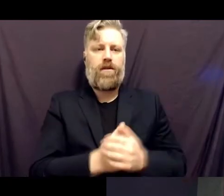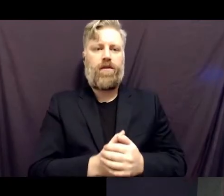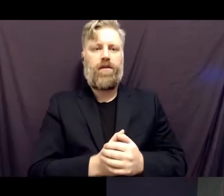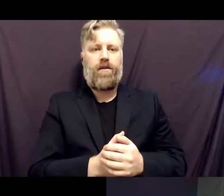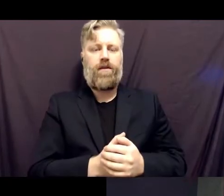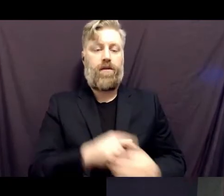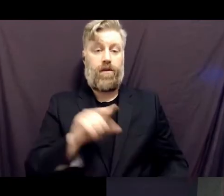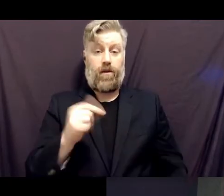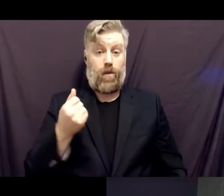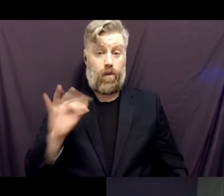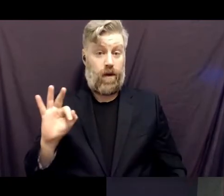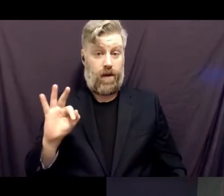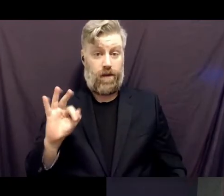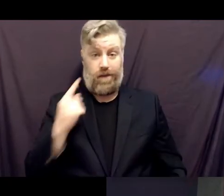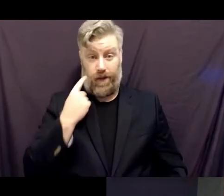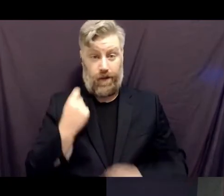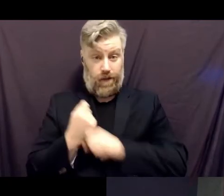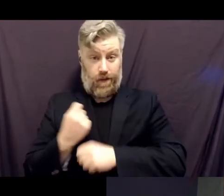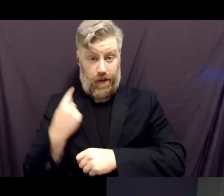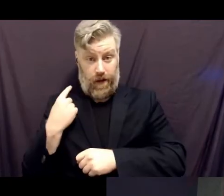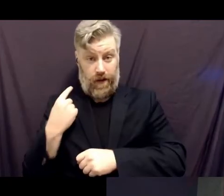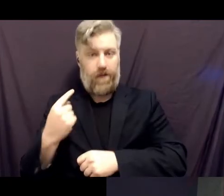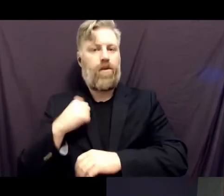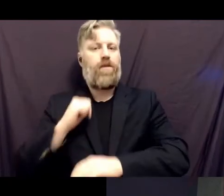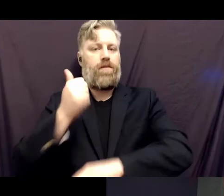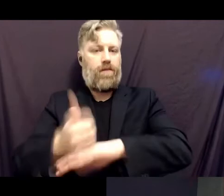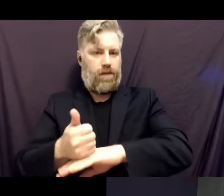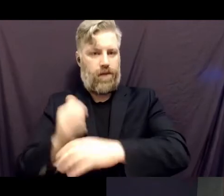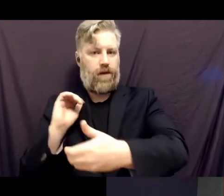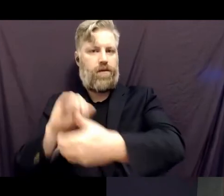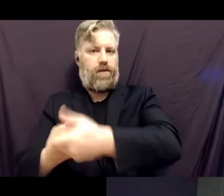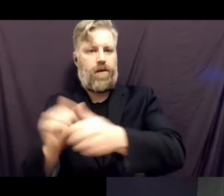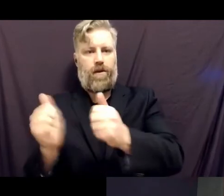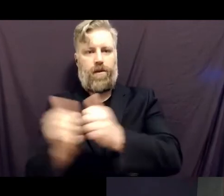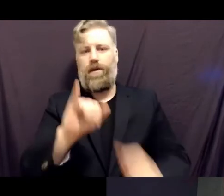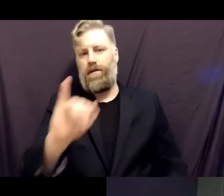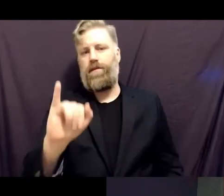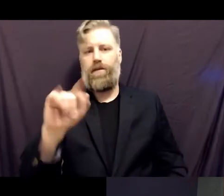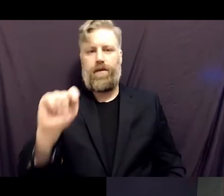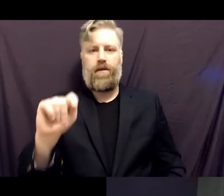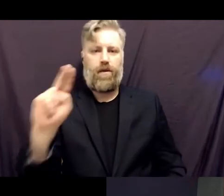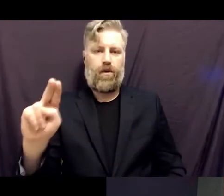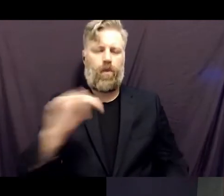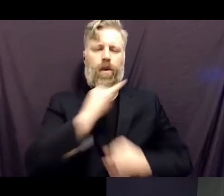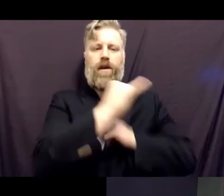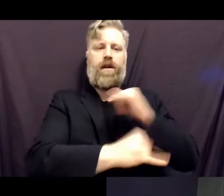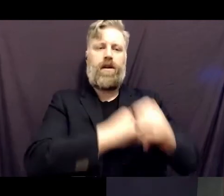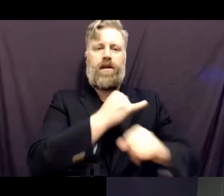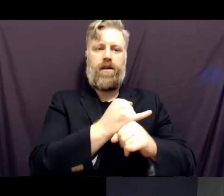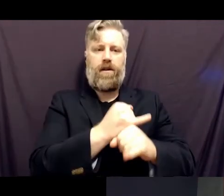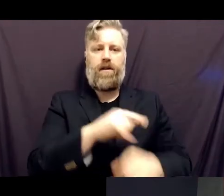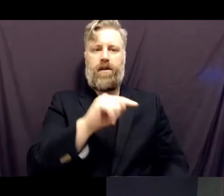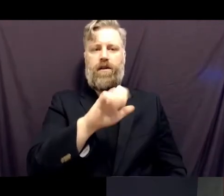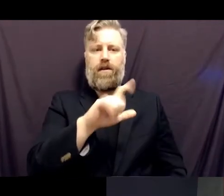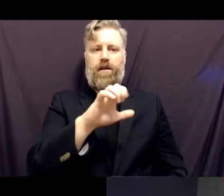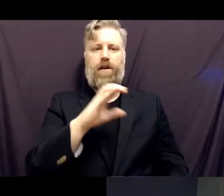last year, we established a cooperation with the ITU, the International